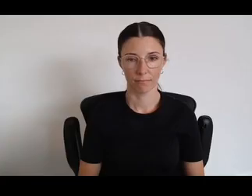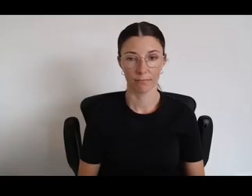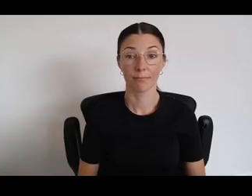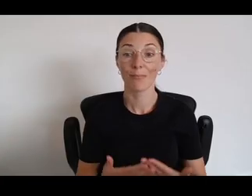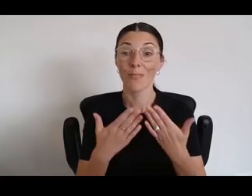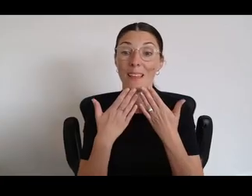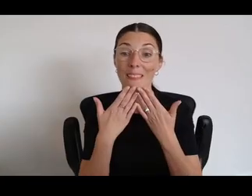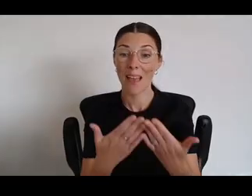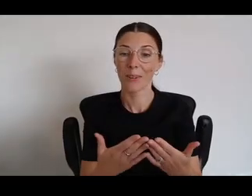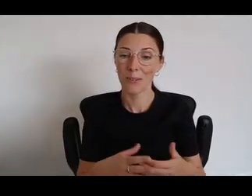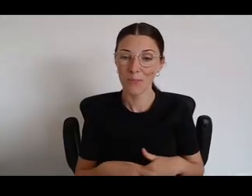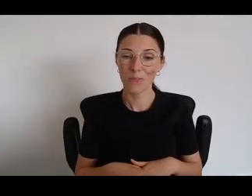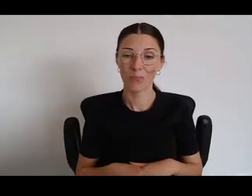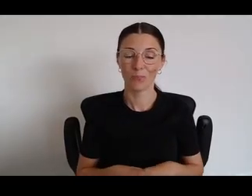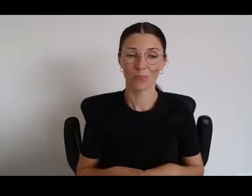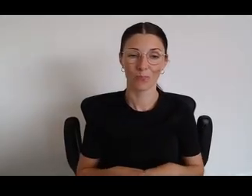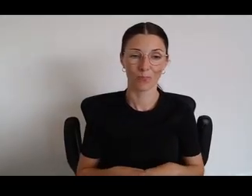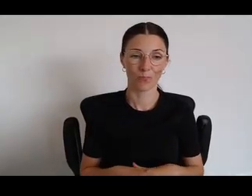much.